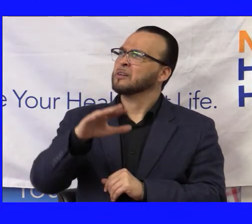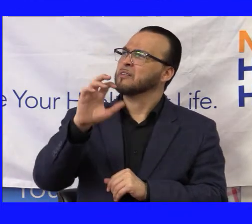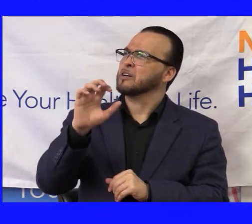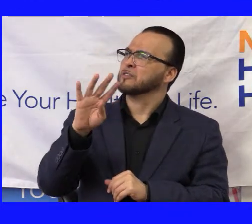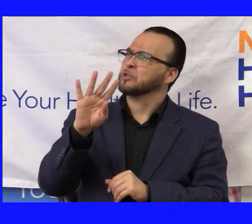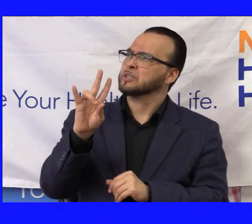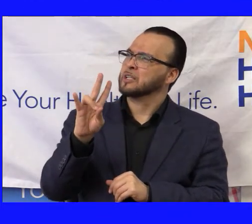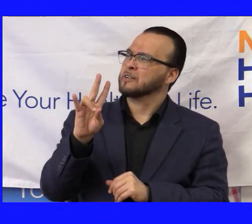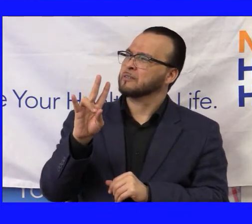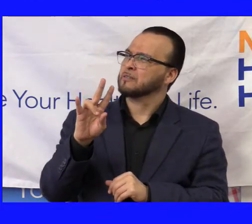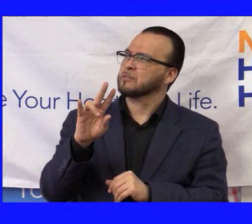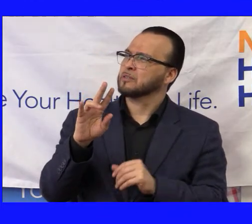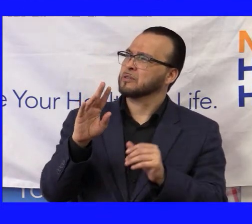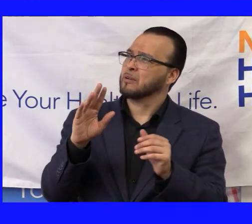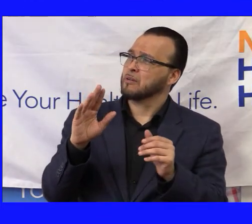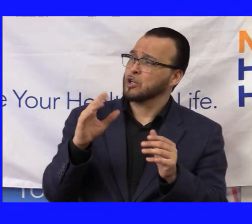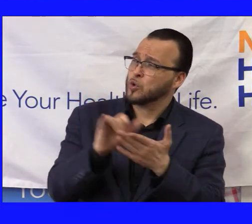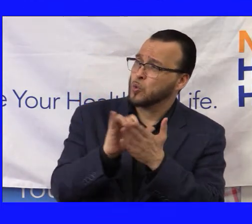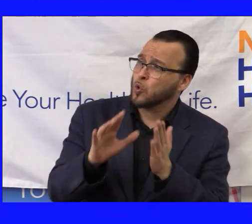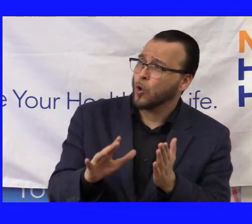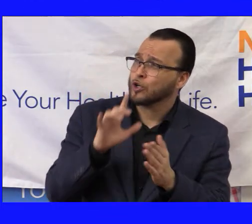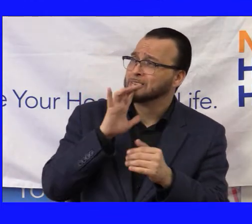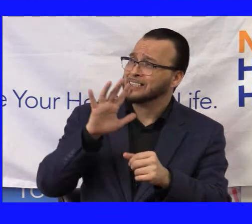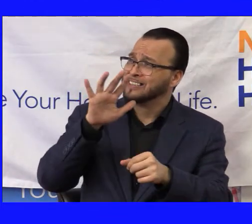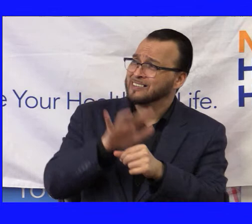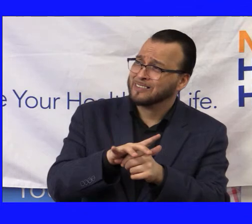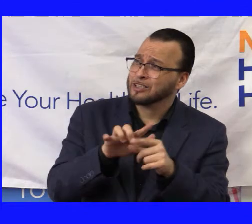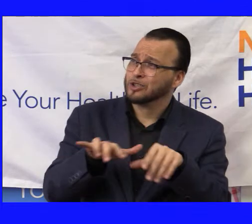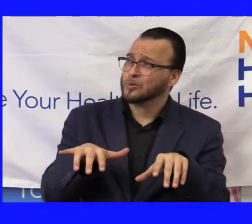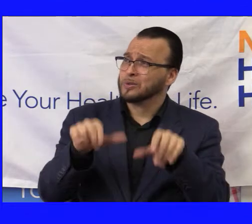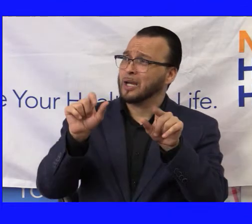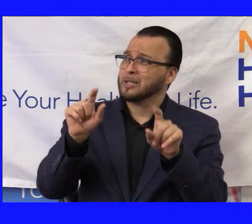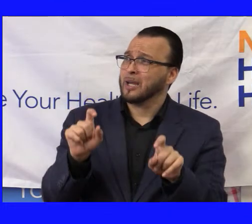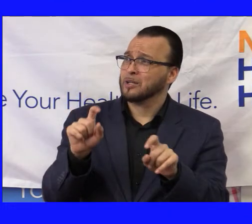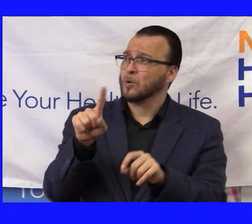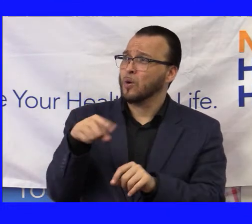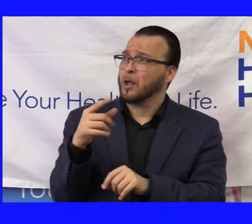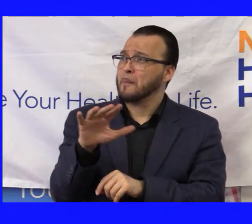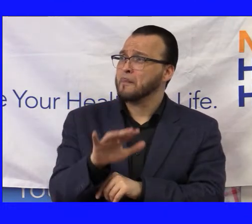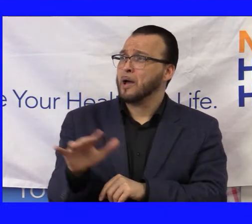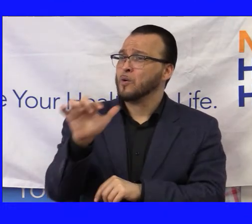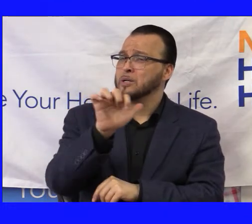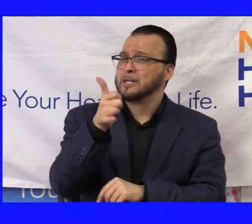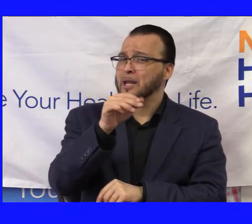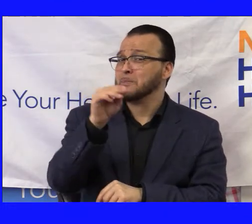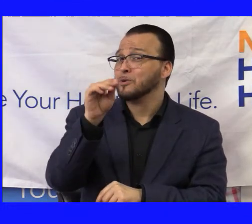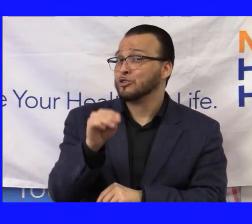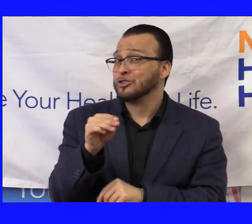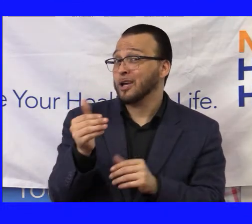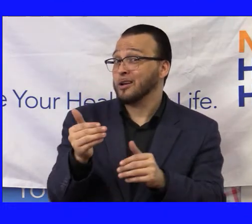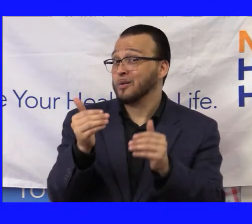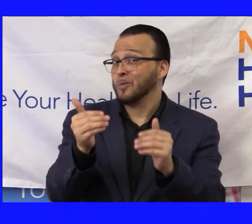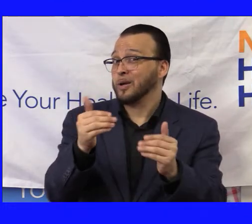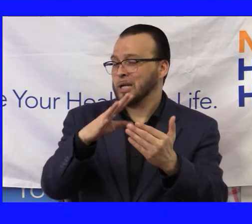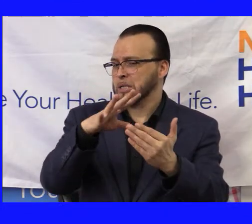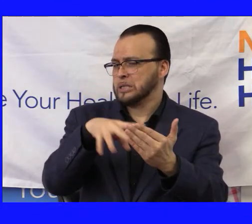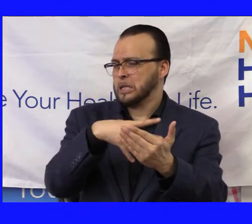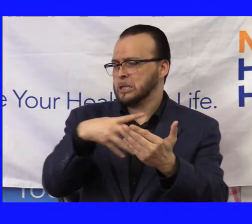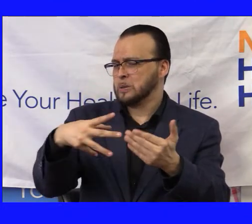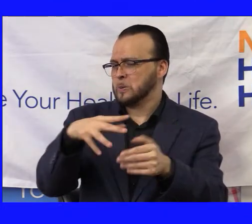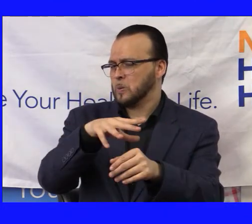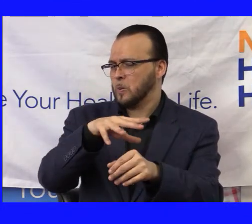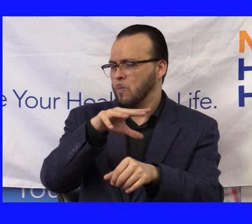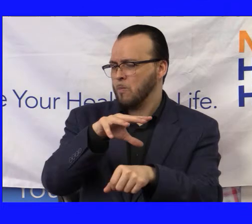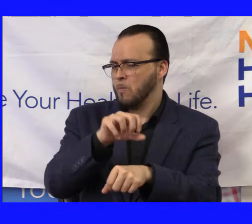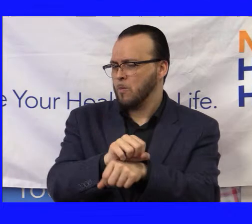547,000 New Yorkers committed to get tested, and only about 10% of them scheduled appointments. I was wondering